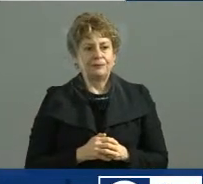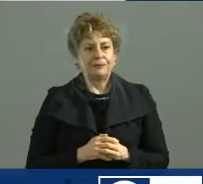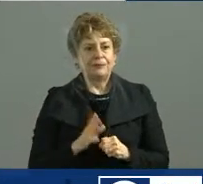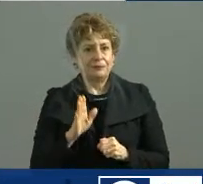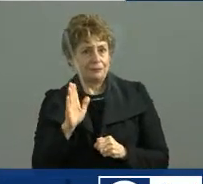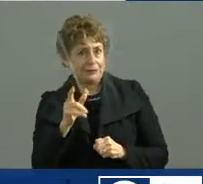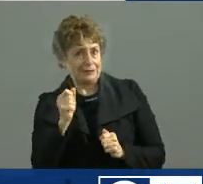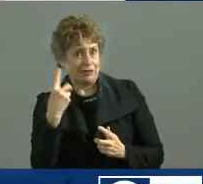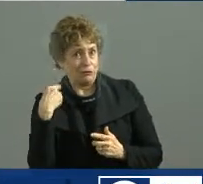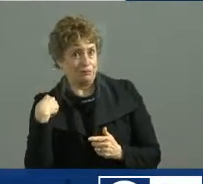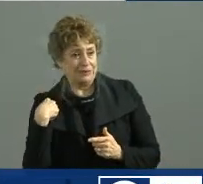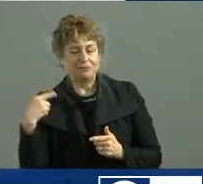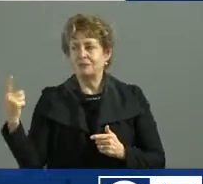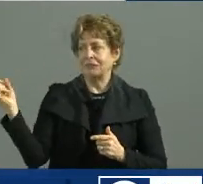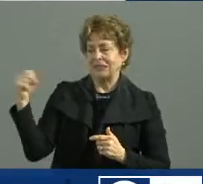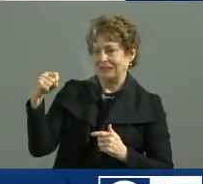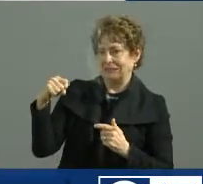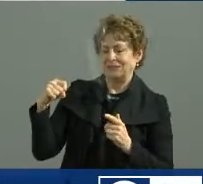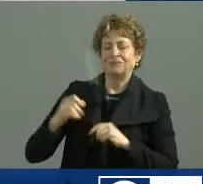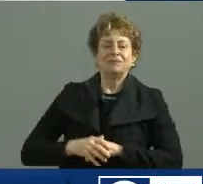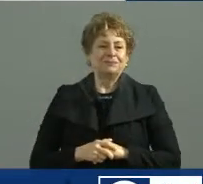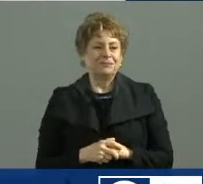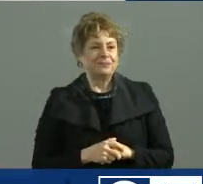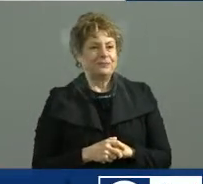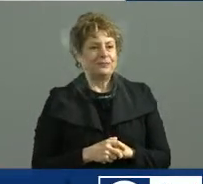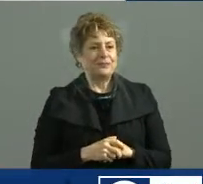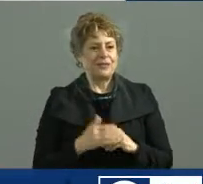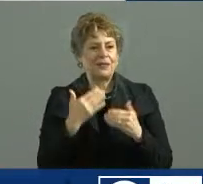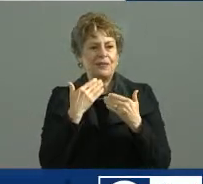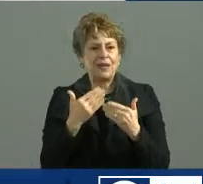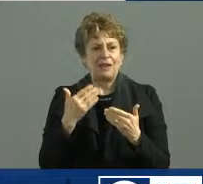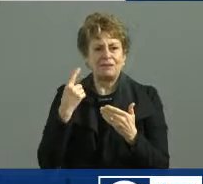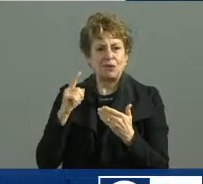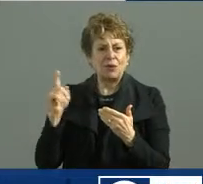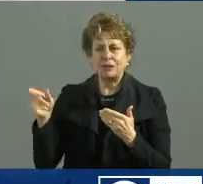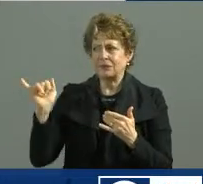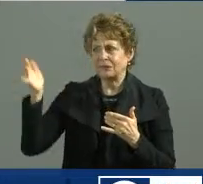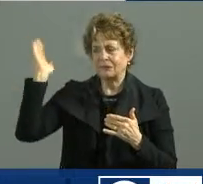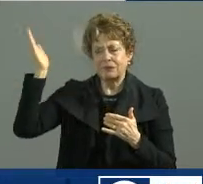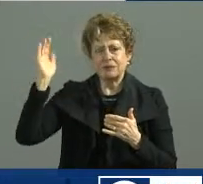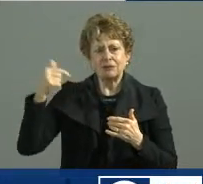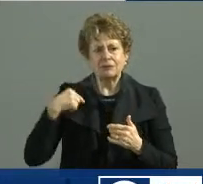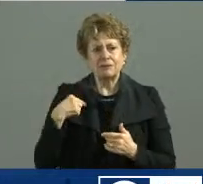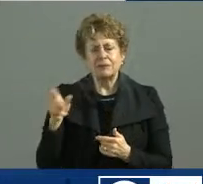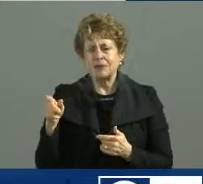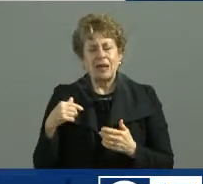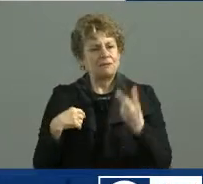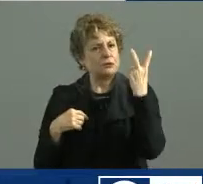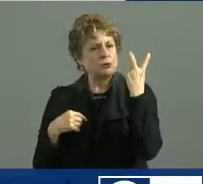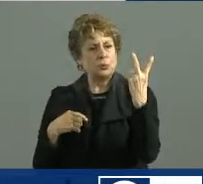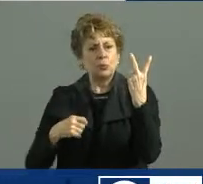me? Yes, I can. Thanks for holding this briefing. I just have two quick questions. So I'm